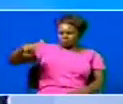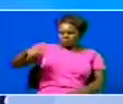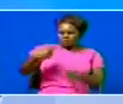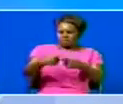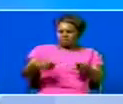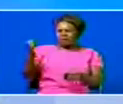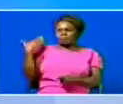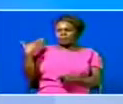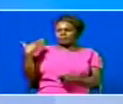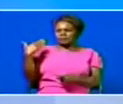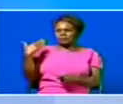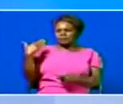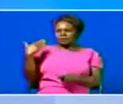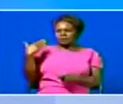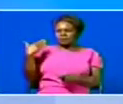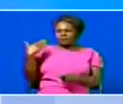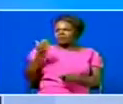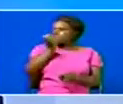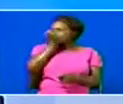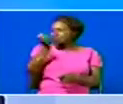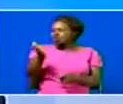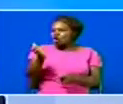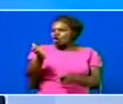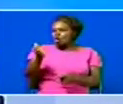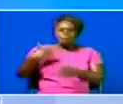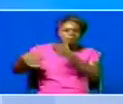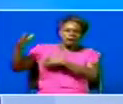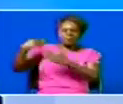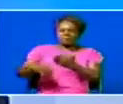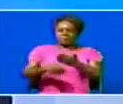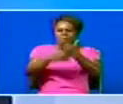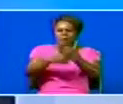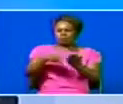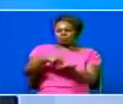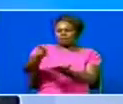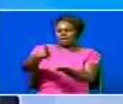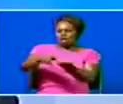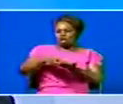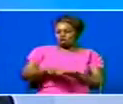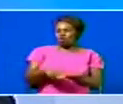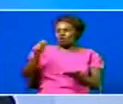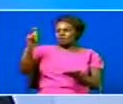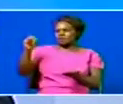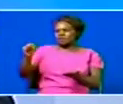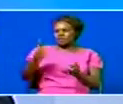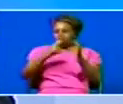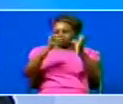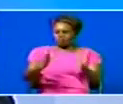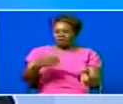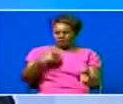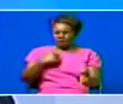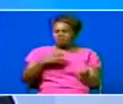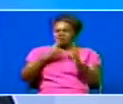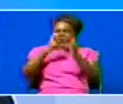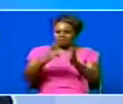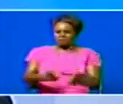year. Keter has refuted claims that Kenya Power was backdating bills to recover outstanding costs. KTN's Tandiwe Yego has the latest